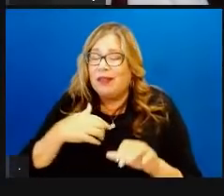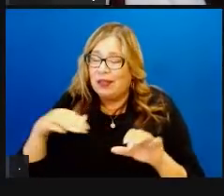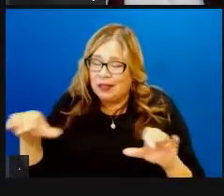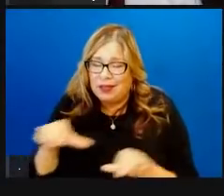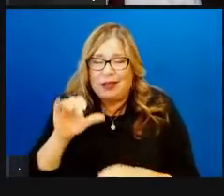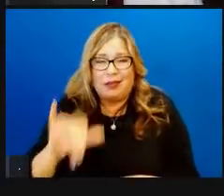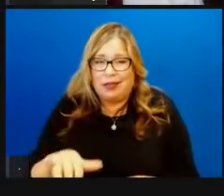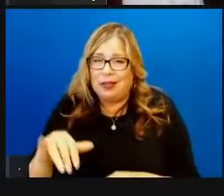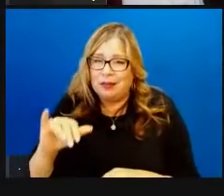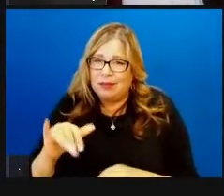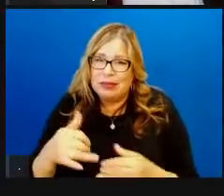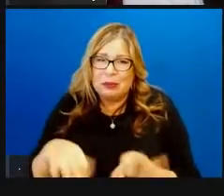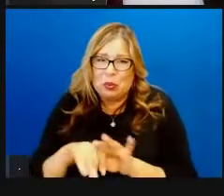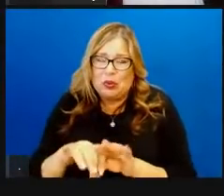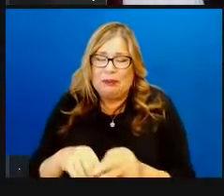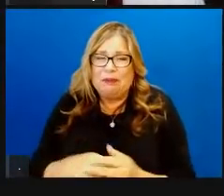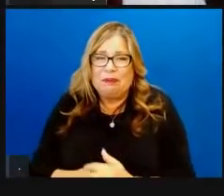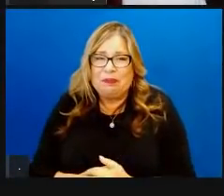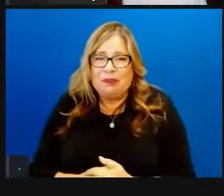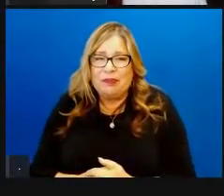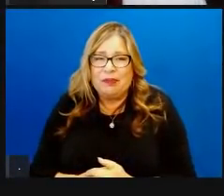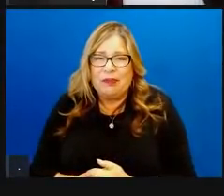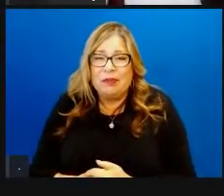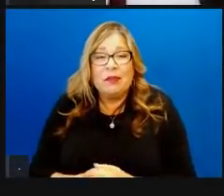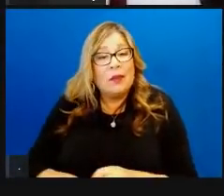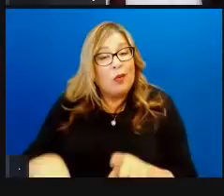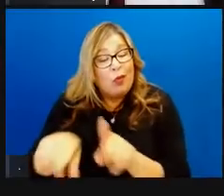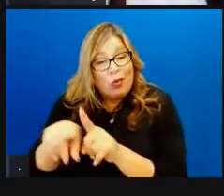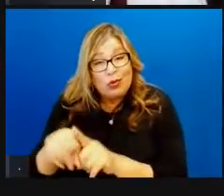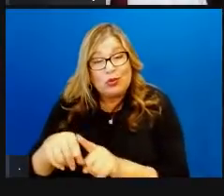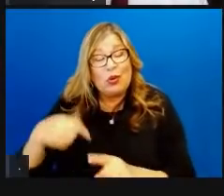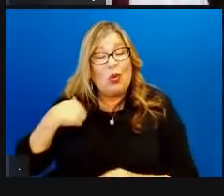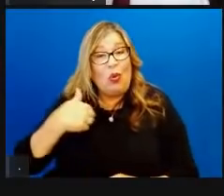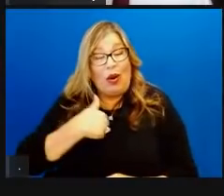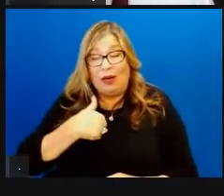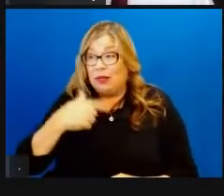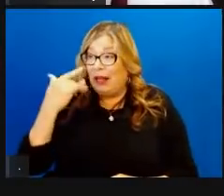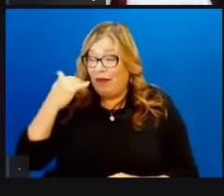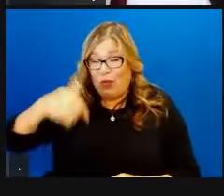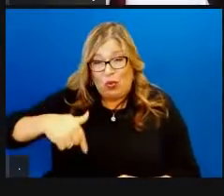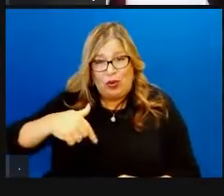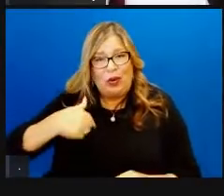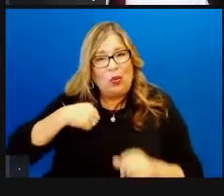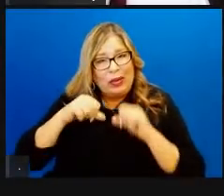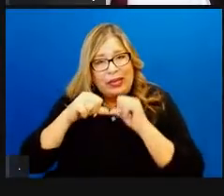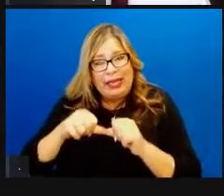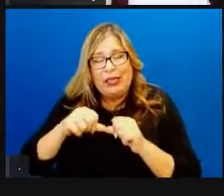important. And then constantly working to be a state that learns.